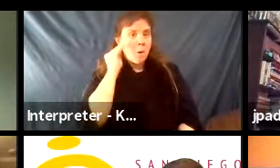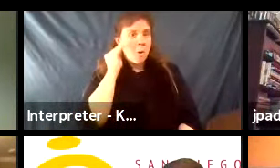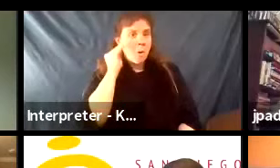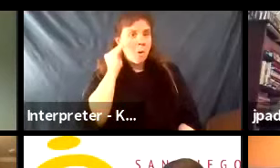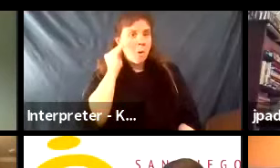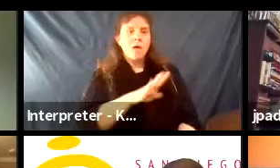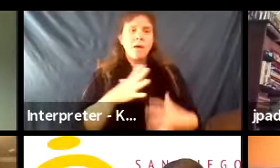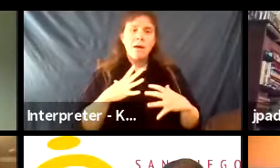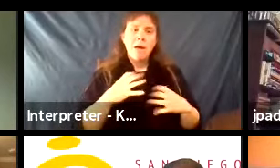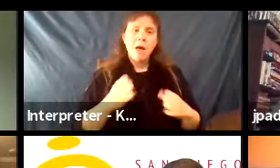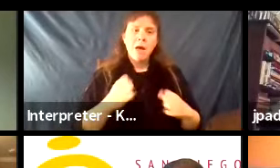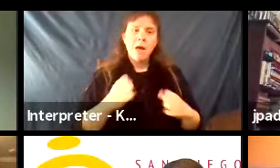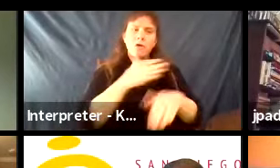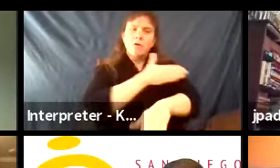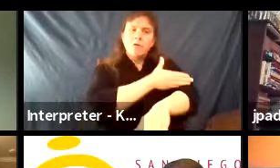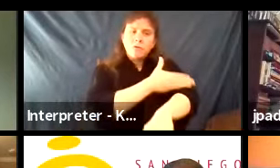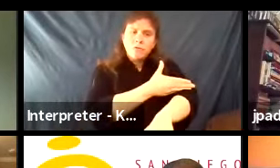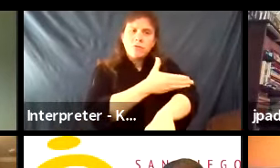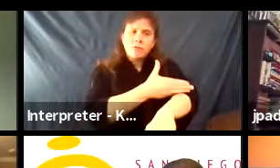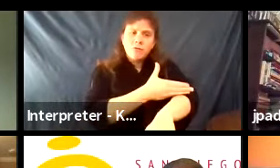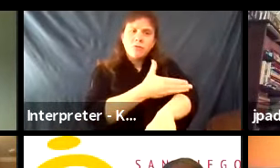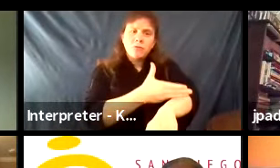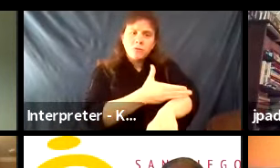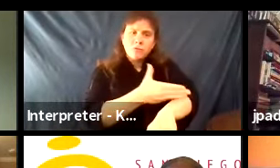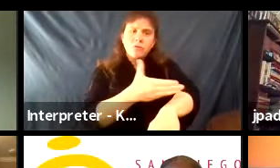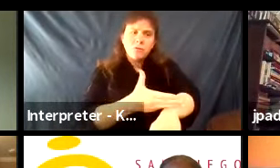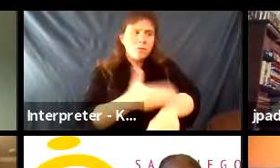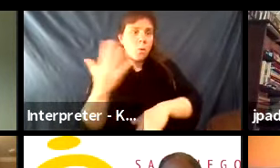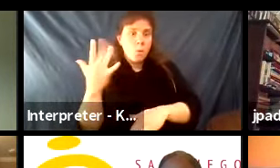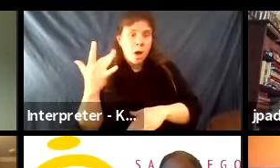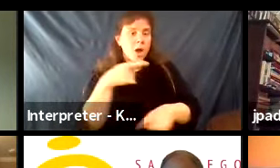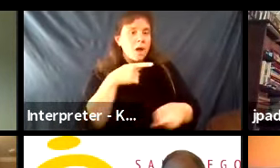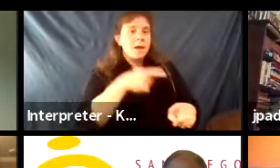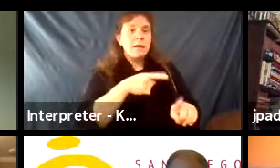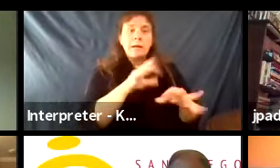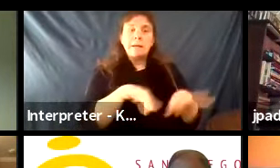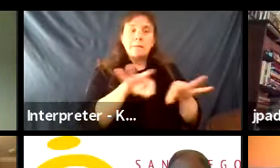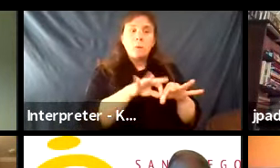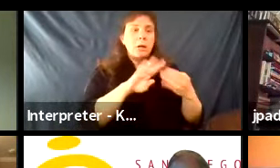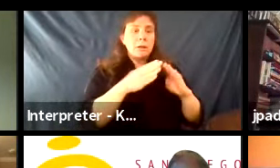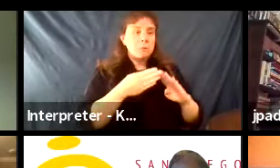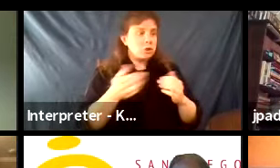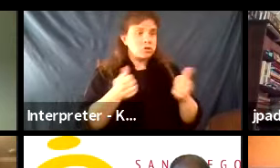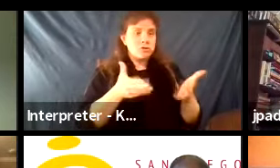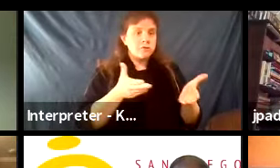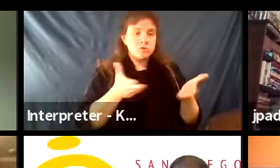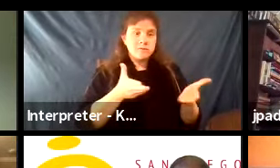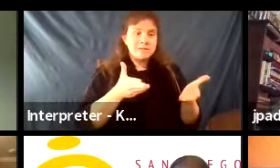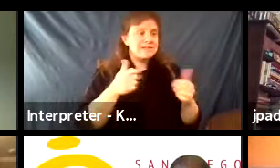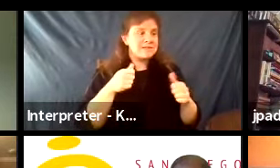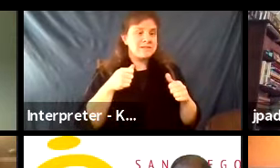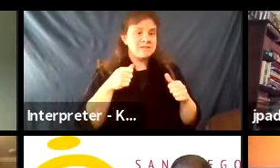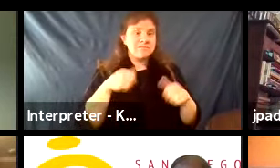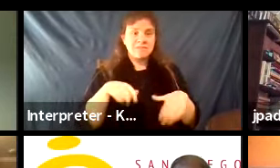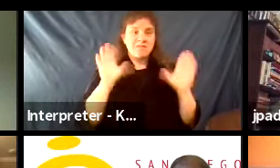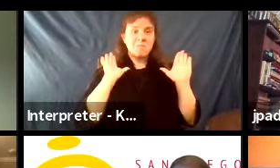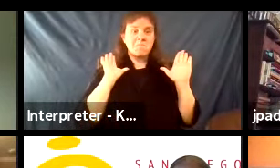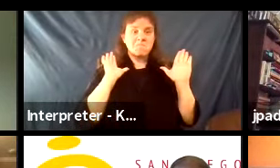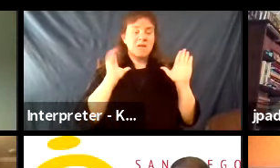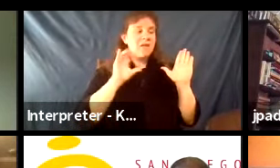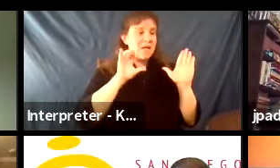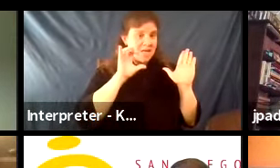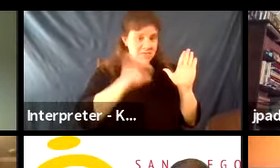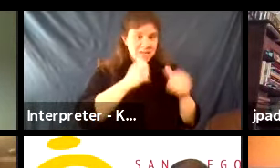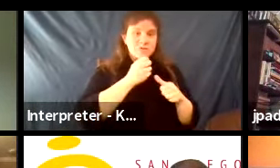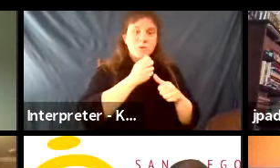been compromised because of that. They have foregone important community services, and that has taken and will